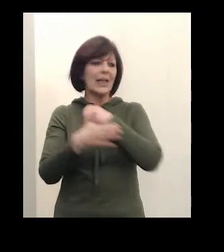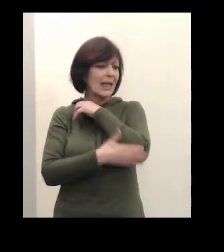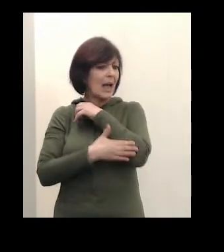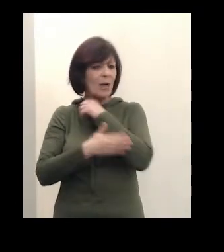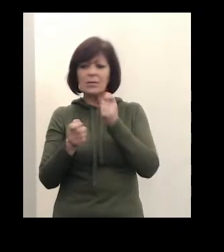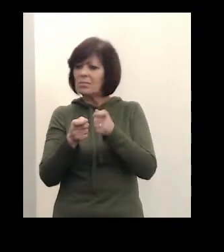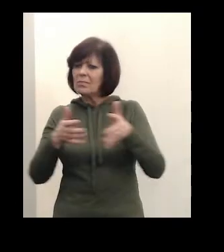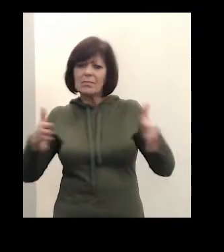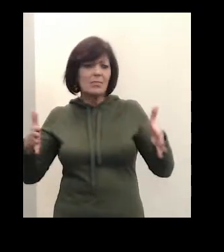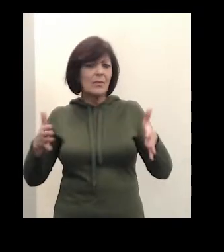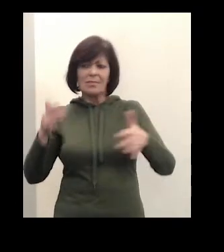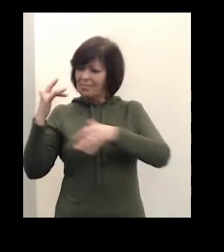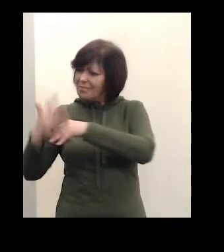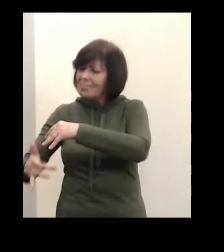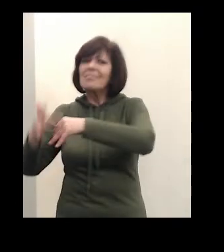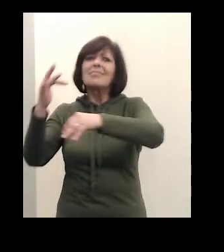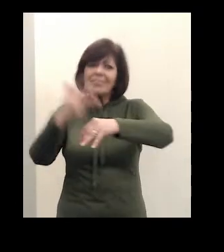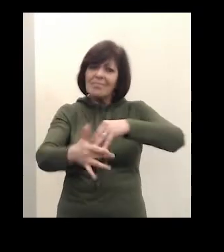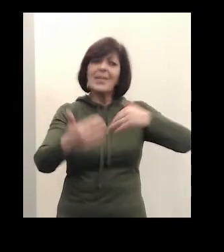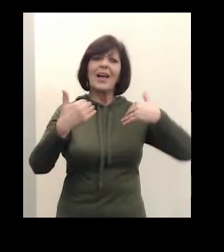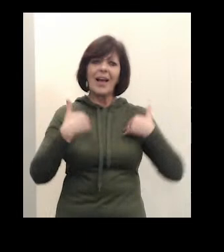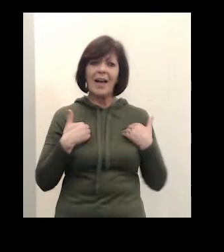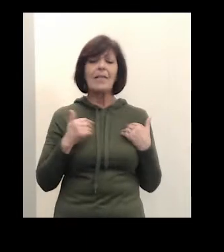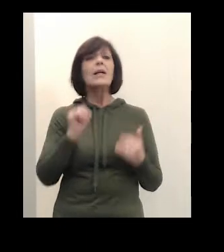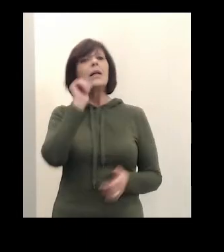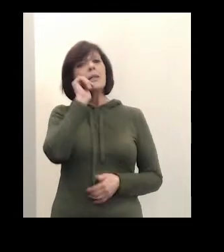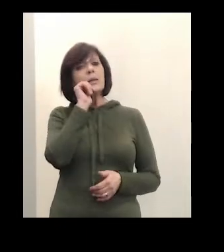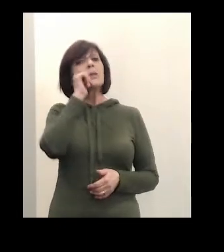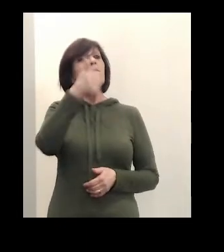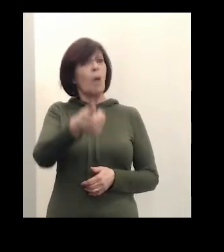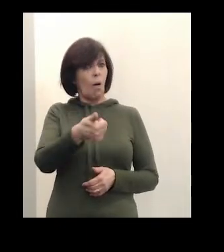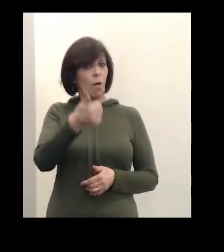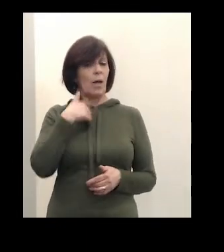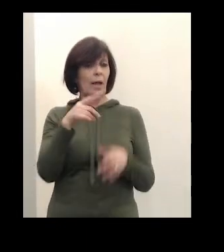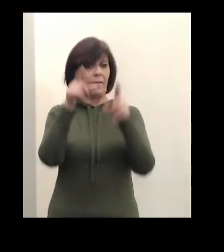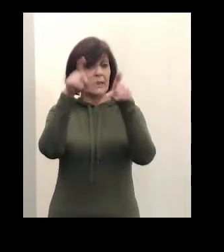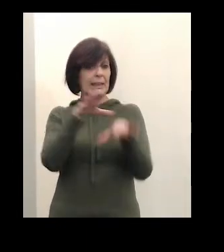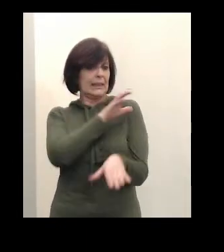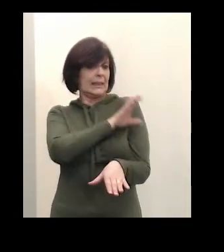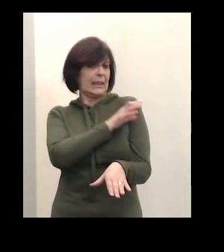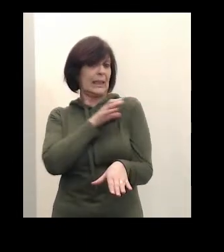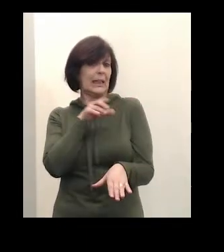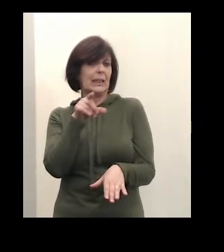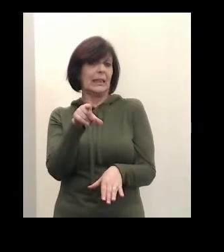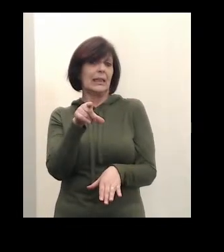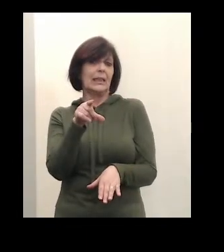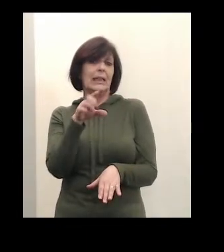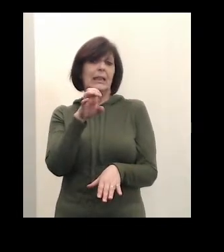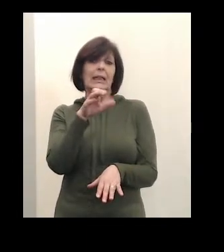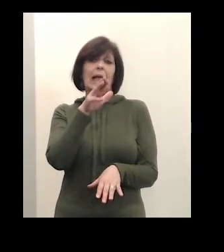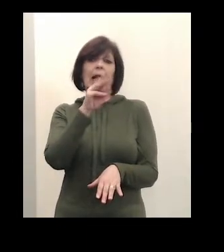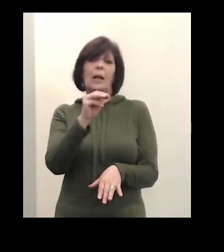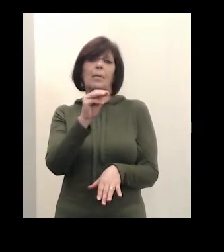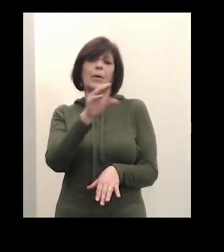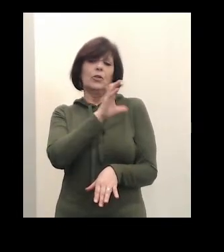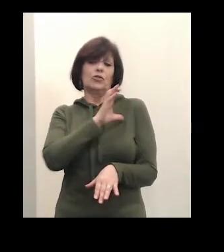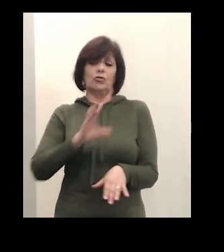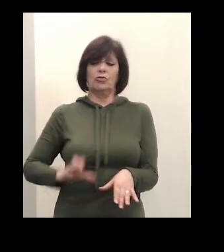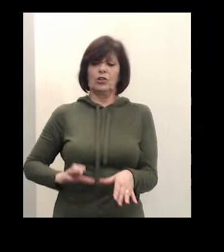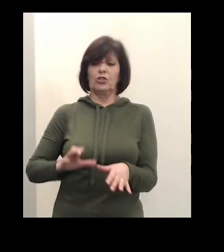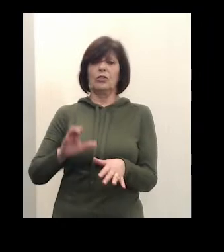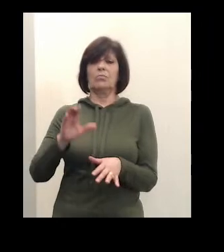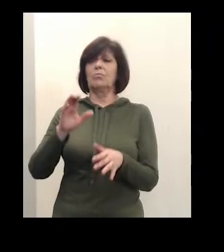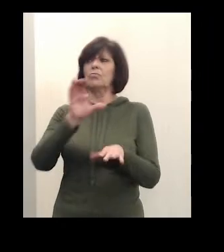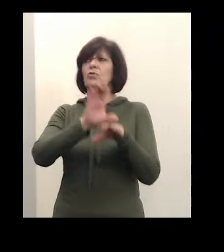every slot is filled. Tomorrow, we have a testing clinic at Elam Christian Fellowship Church on the east side of Buffalo. I believe